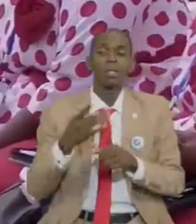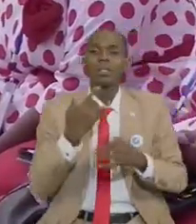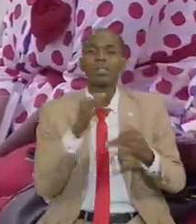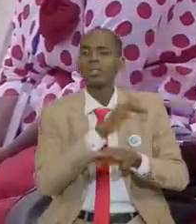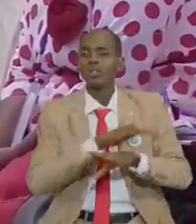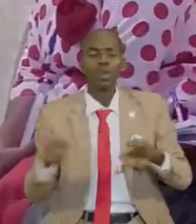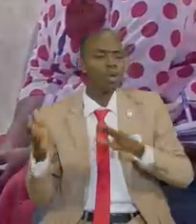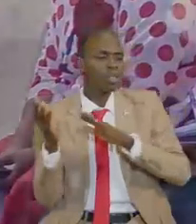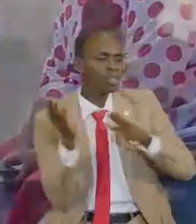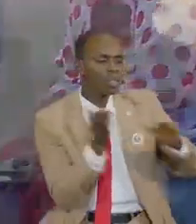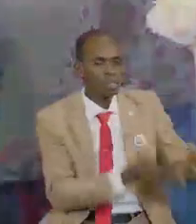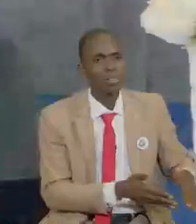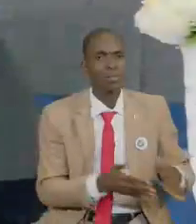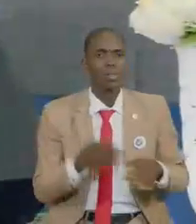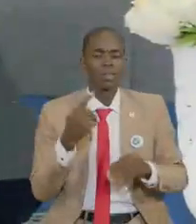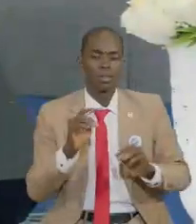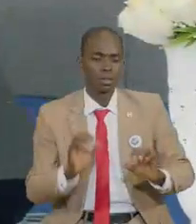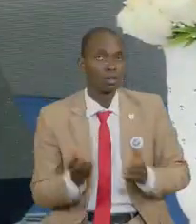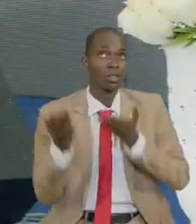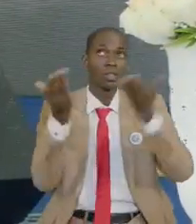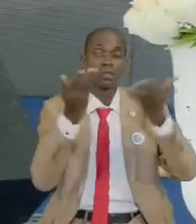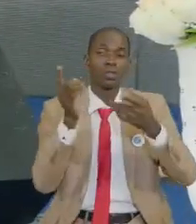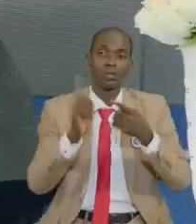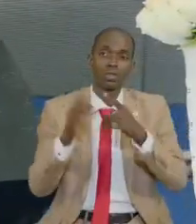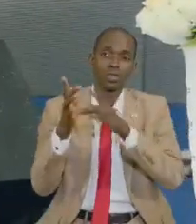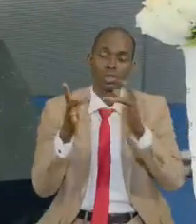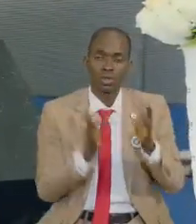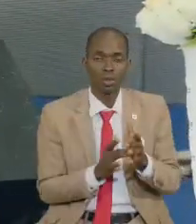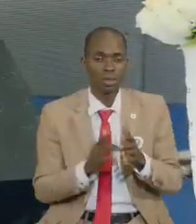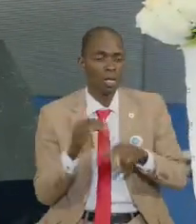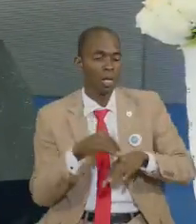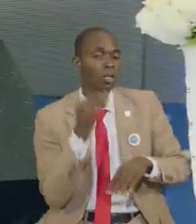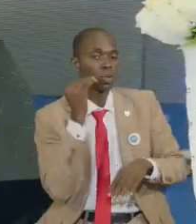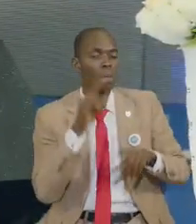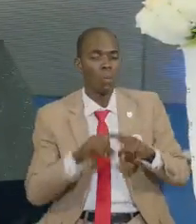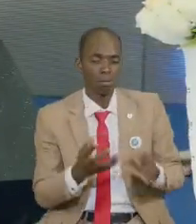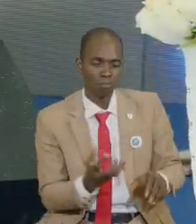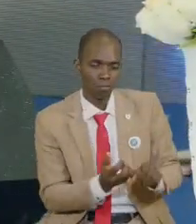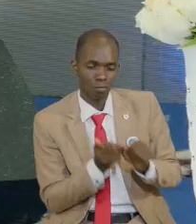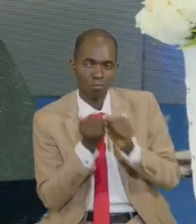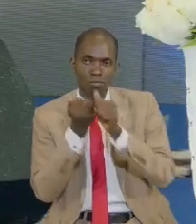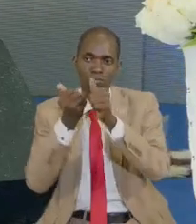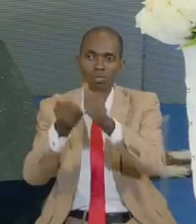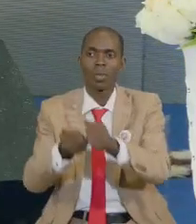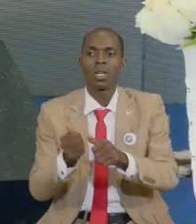in Jerusalem. He took commitment to Jesus wherever he went.